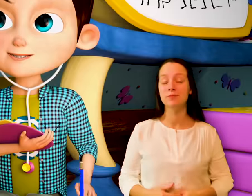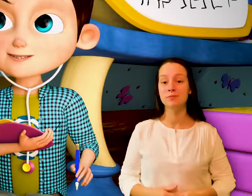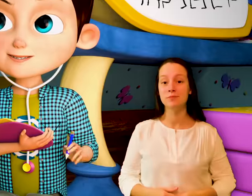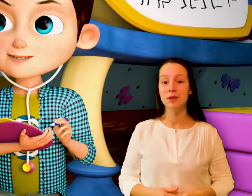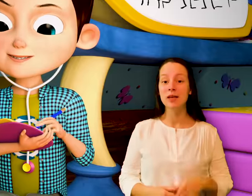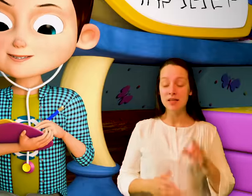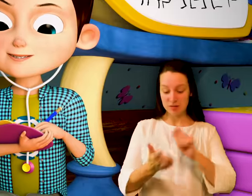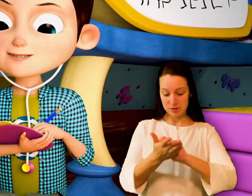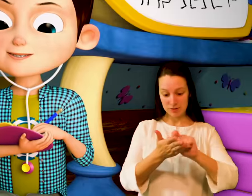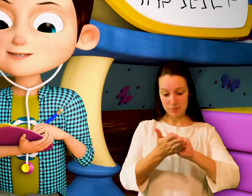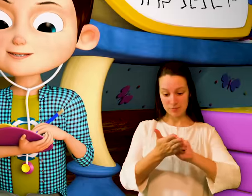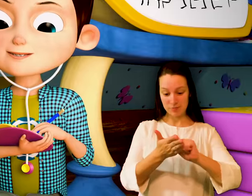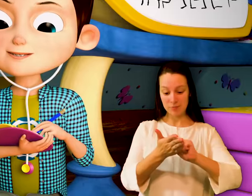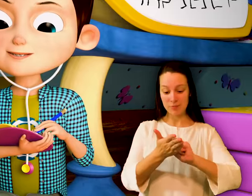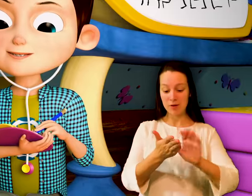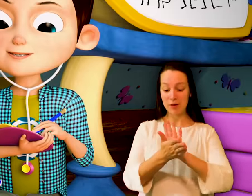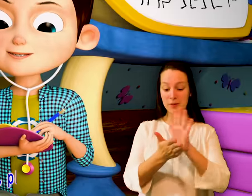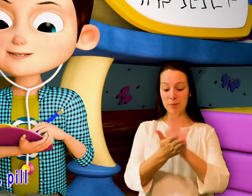bed."